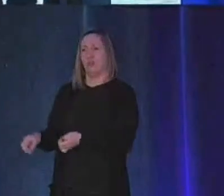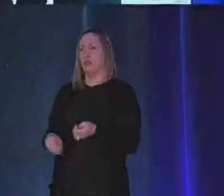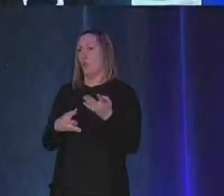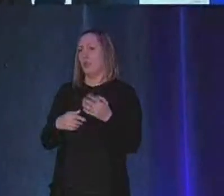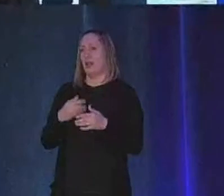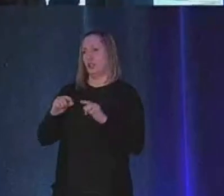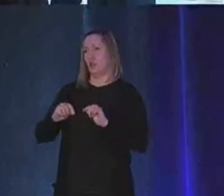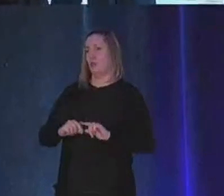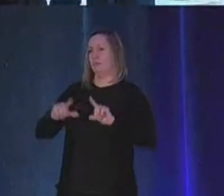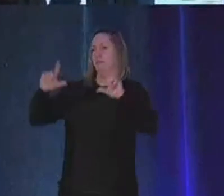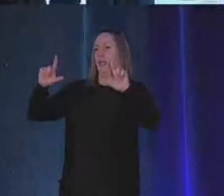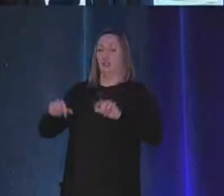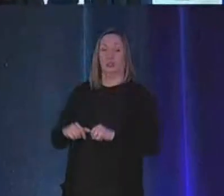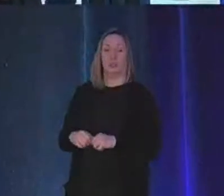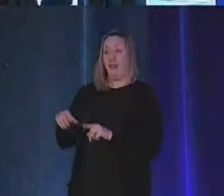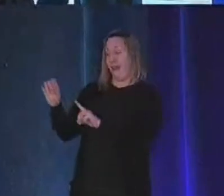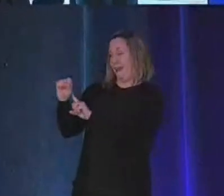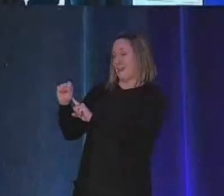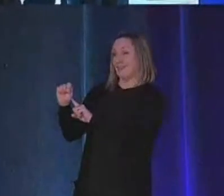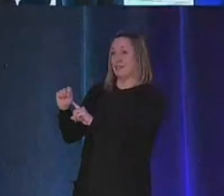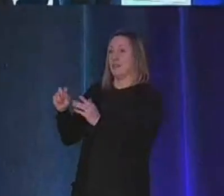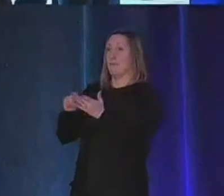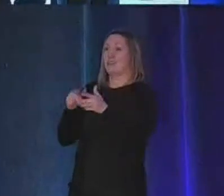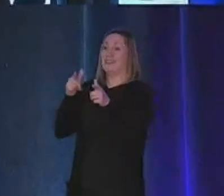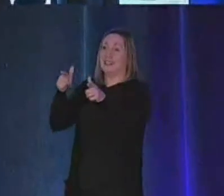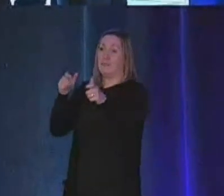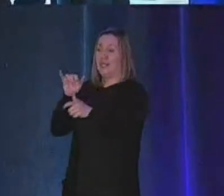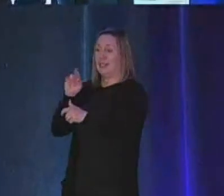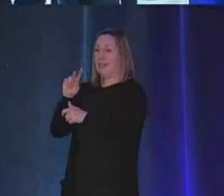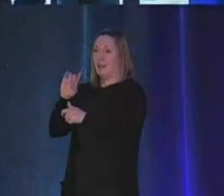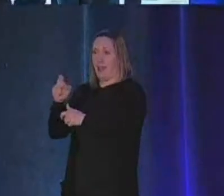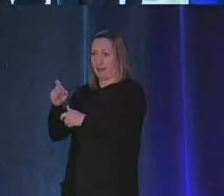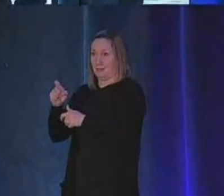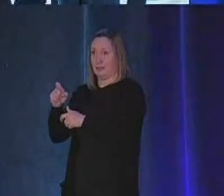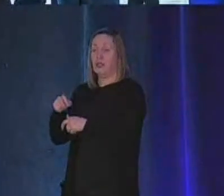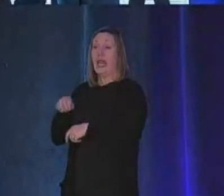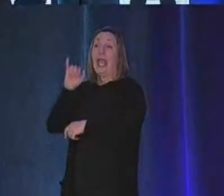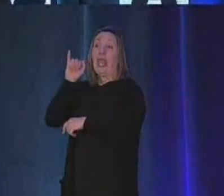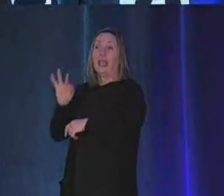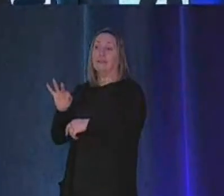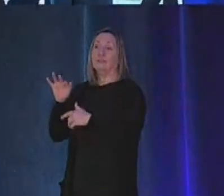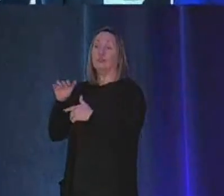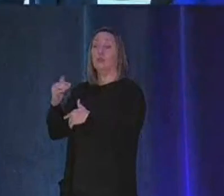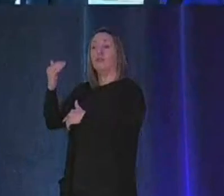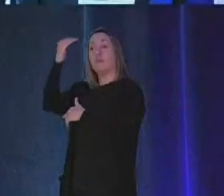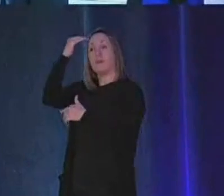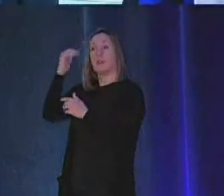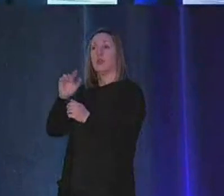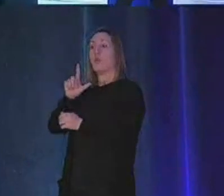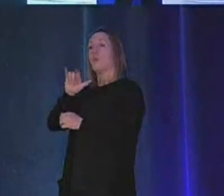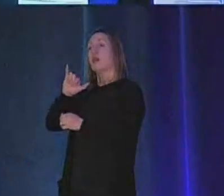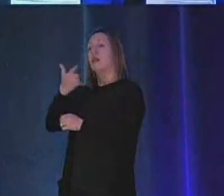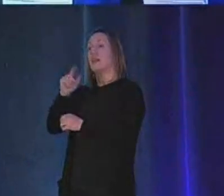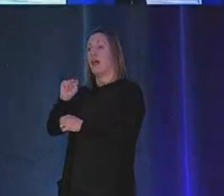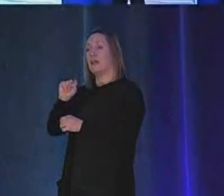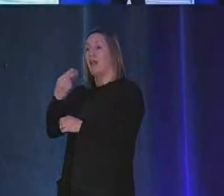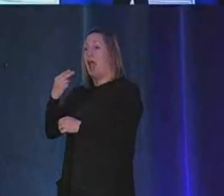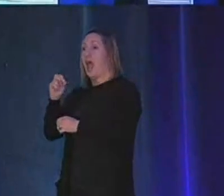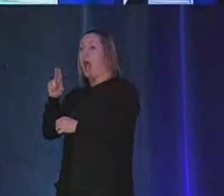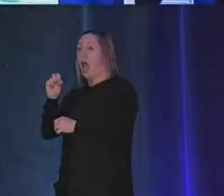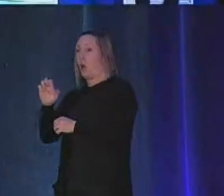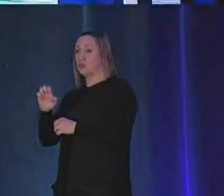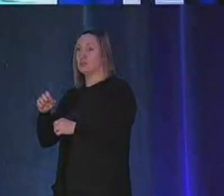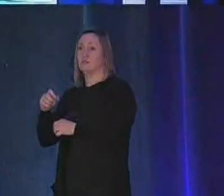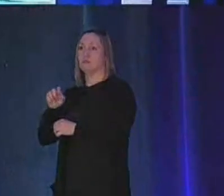page. S is going to stand for speed index. Again, if you're familiar with Lighthouse, you pop the